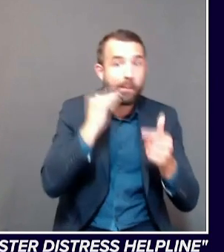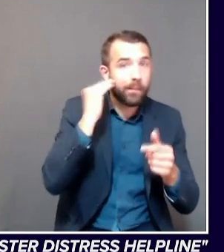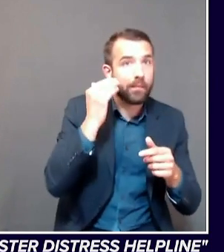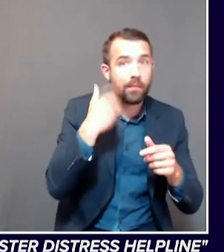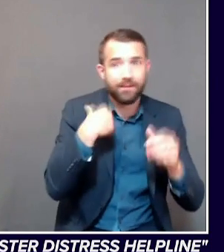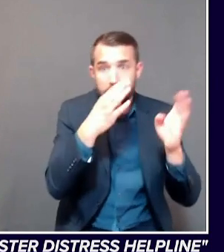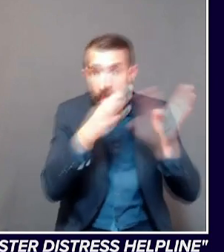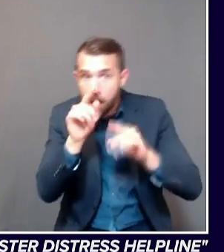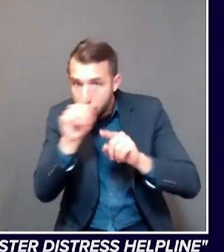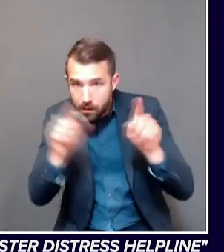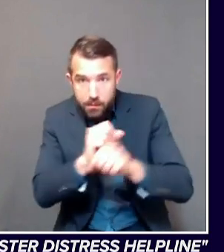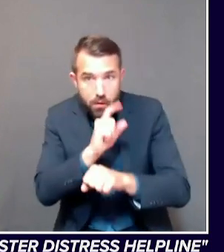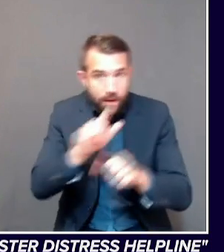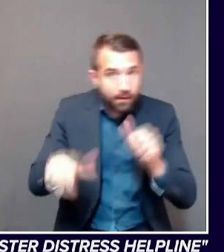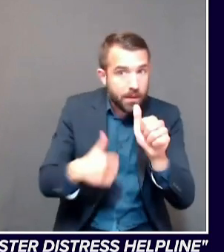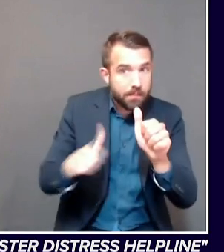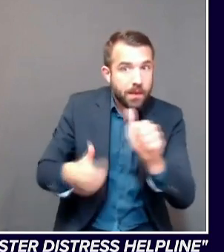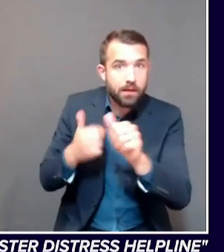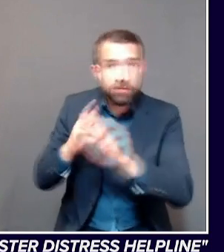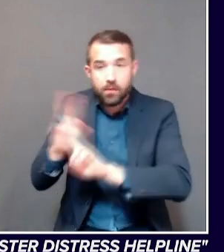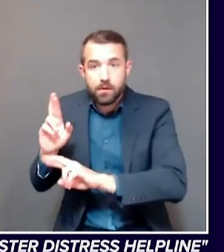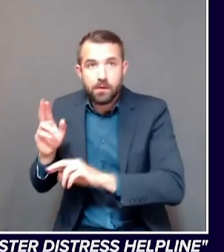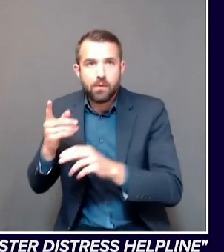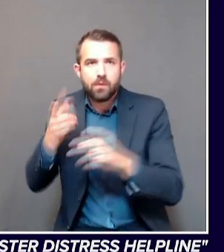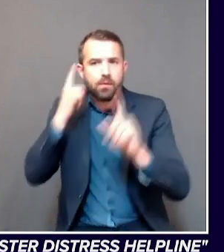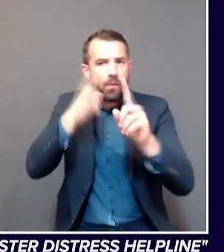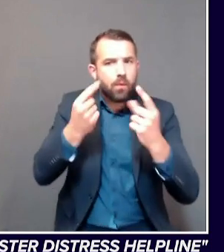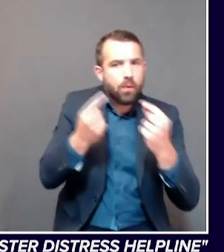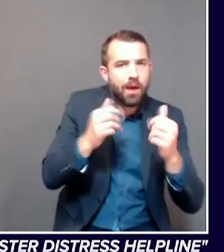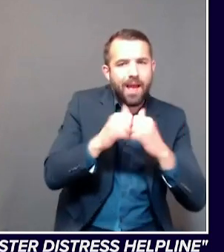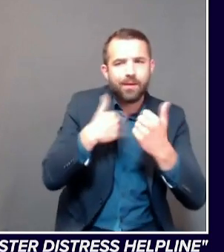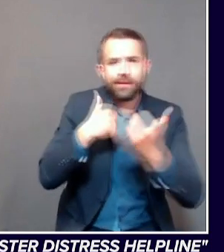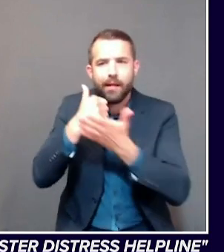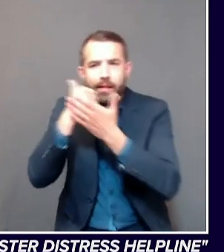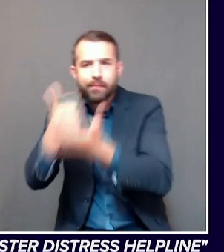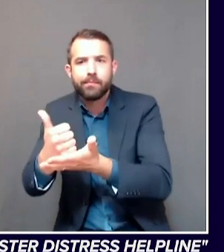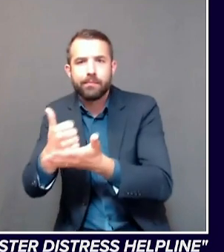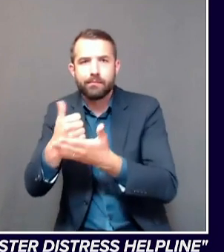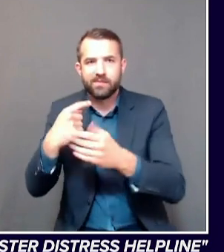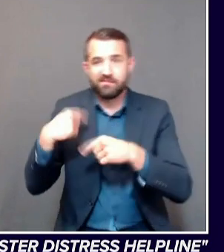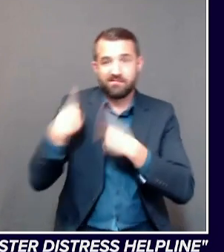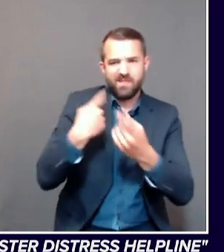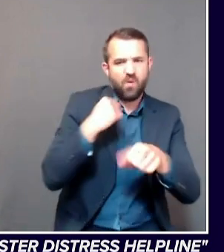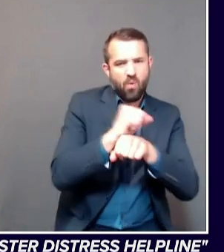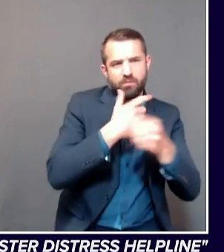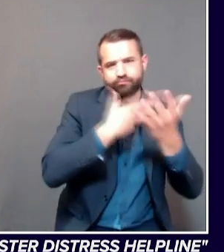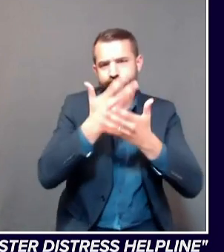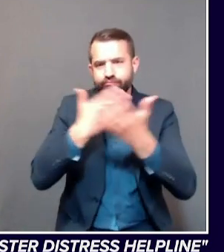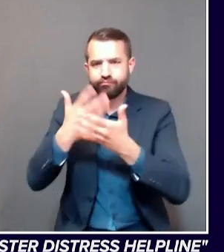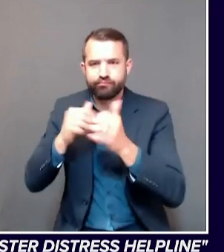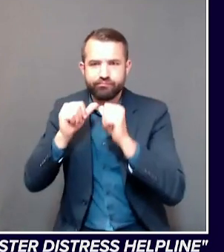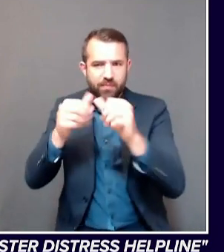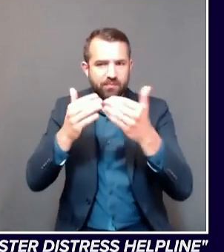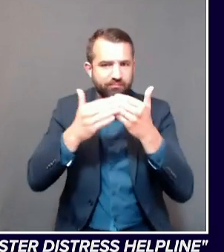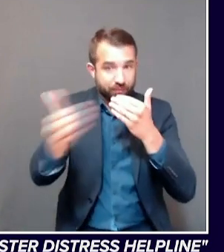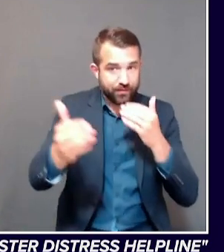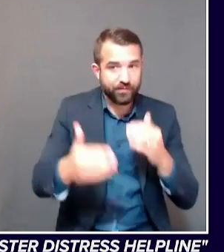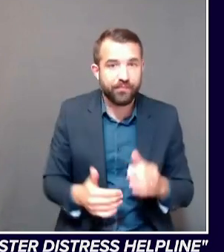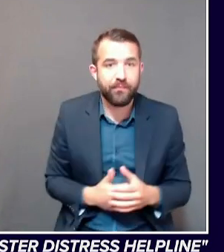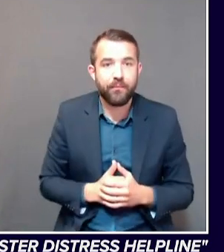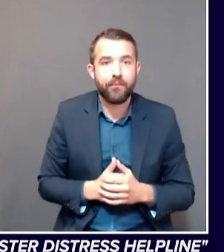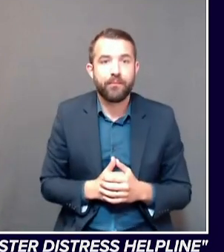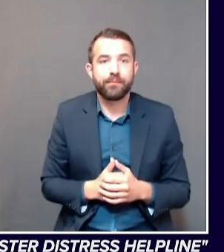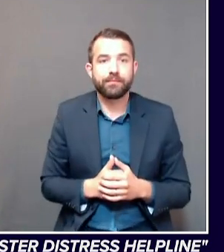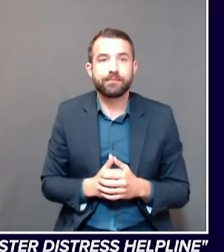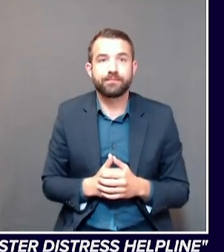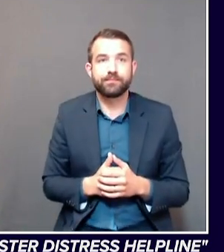our partnerships with these facilities and look forward to continuing that partnership this summer. It's not a hard stop. It's not a